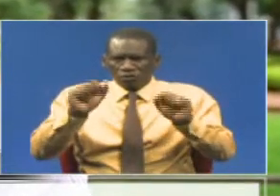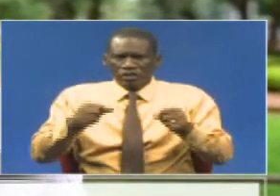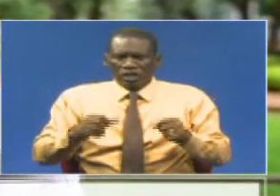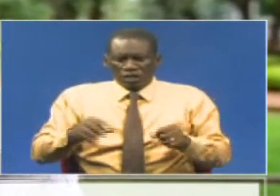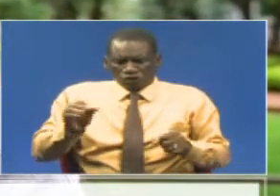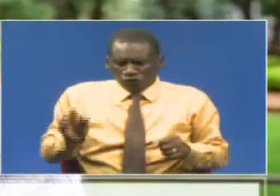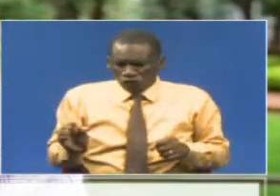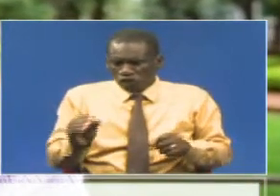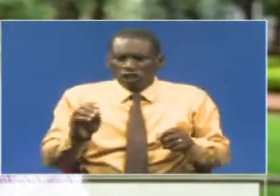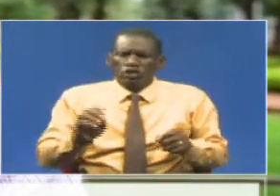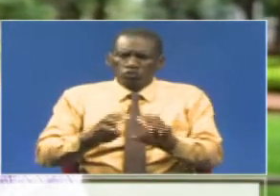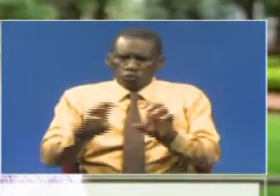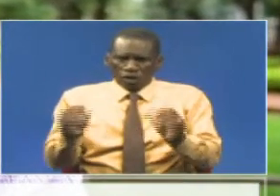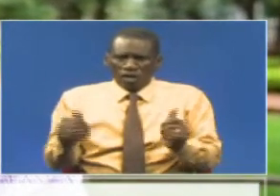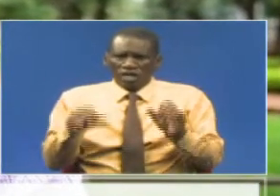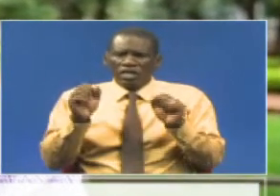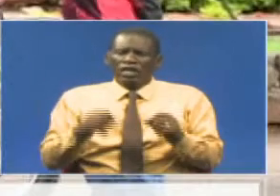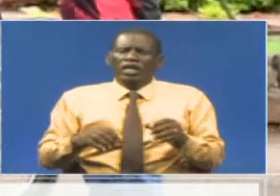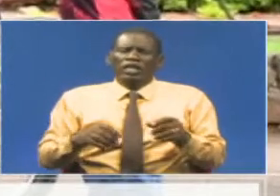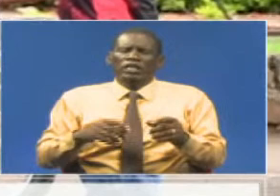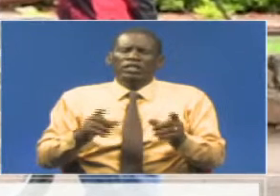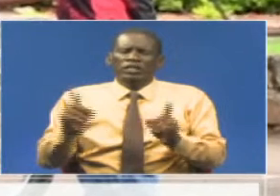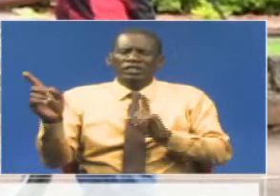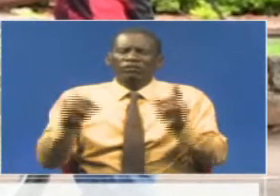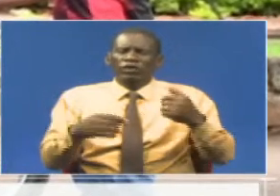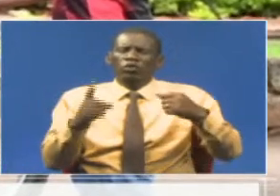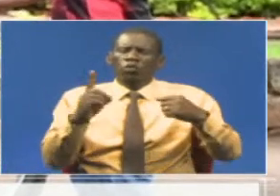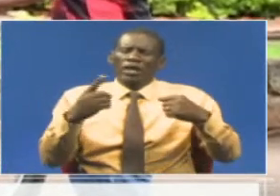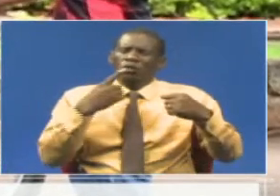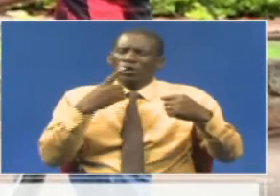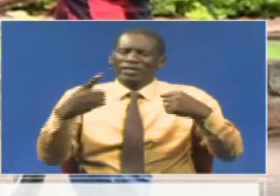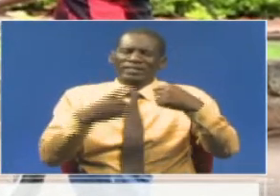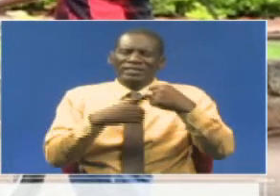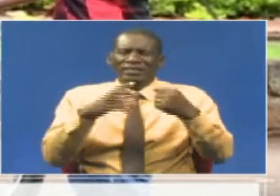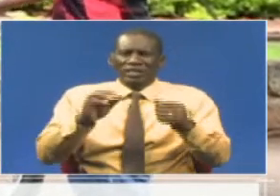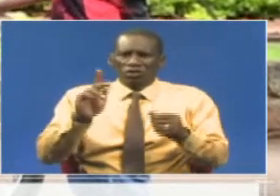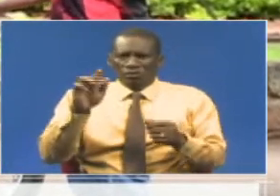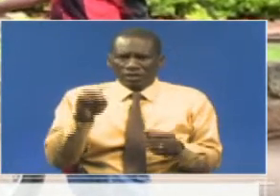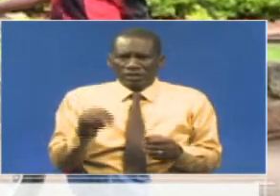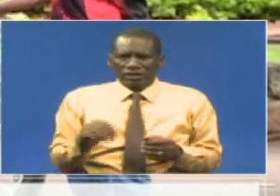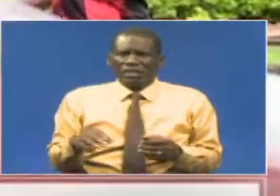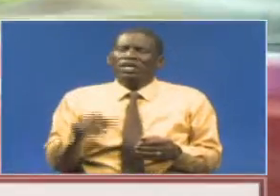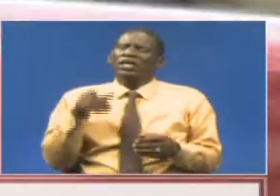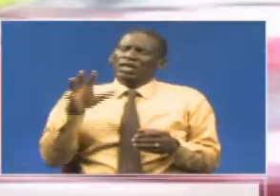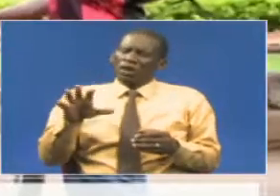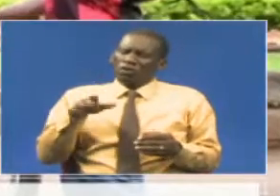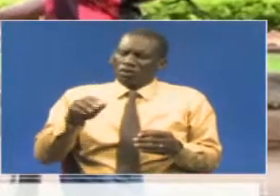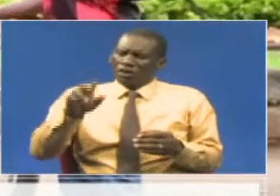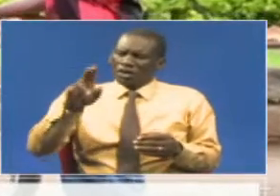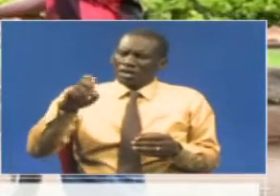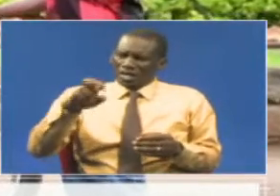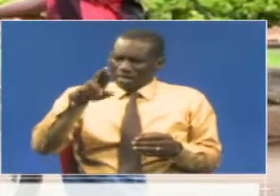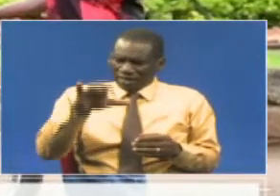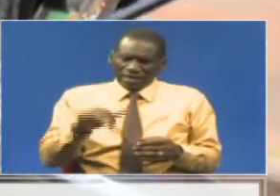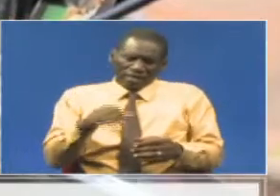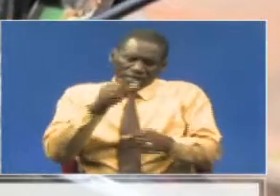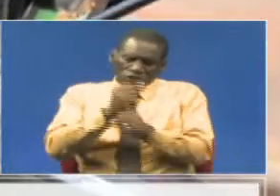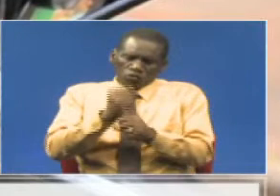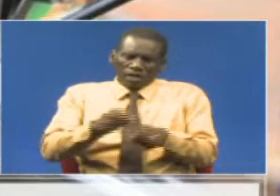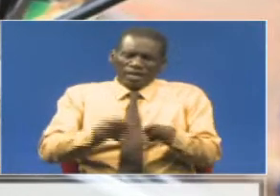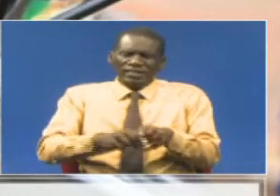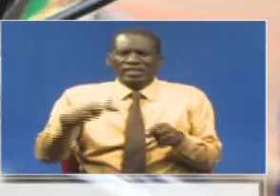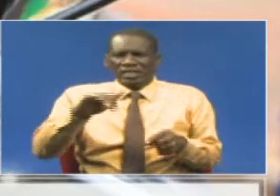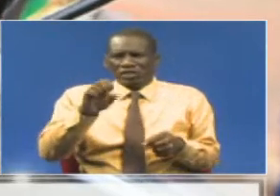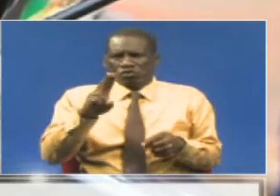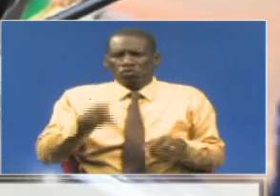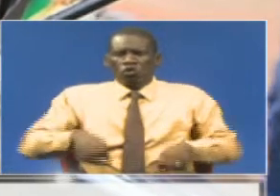pay a minimum of 0.6 kilometers. Ngari says juggling his work of being a GSU officer and an innovator is easy because he